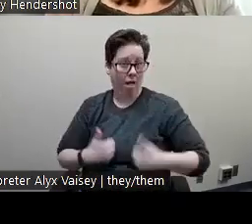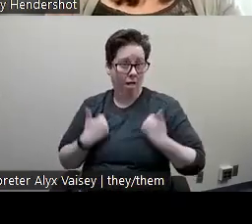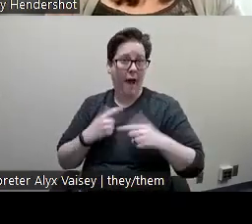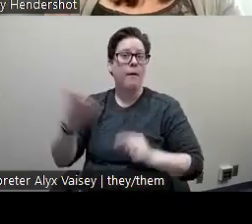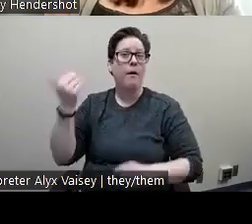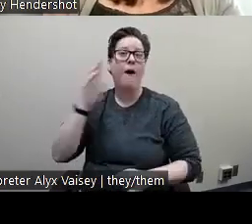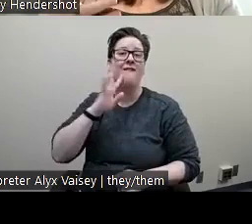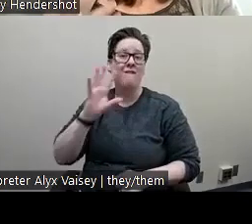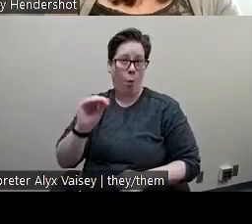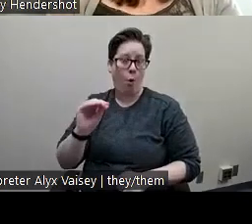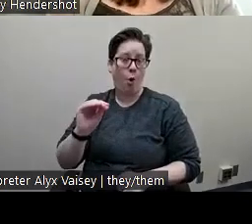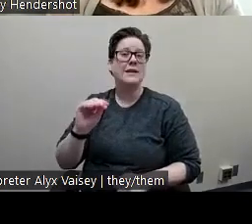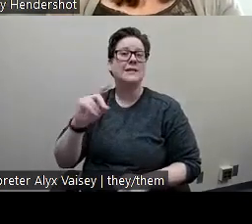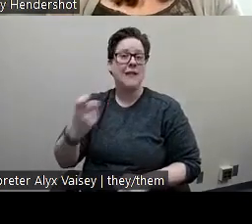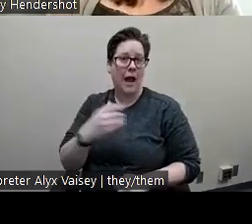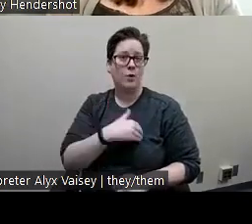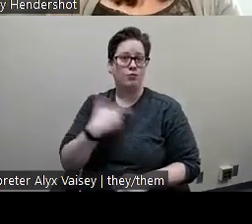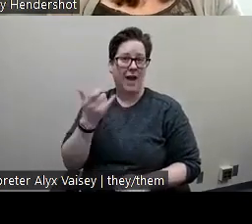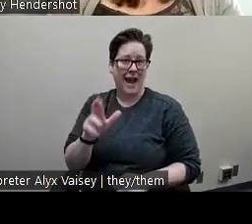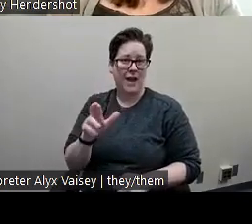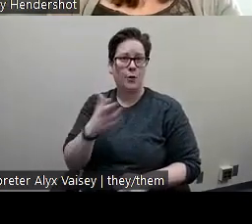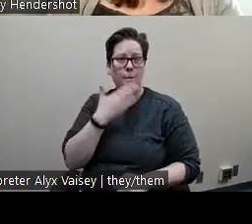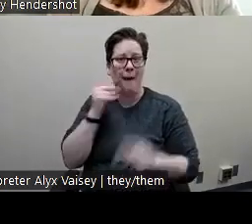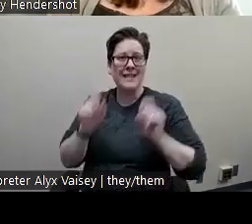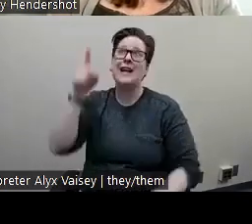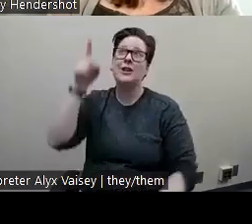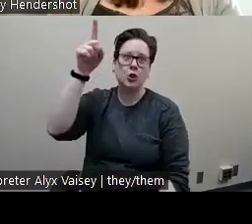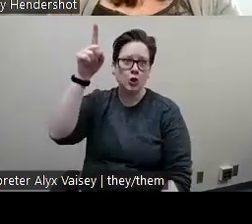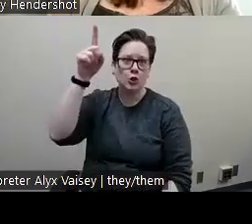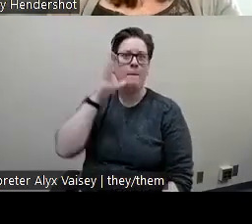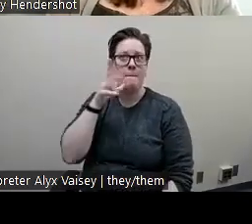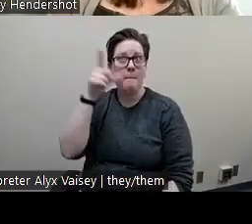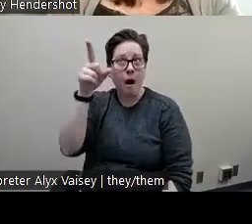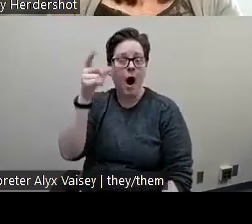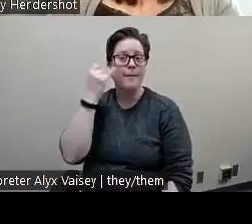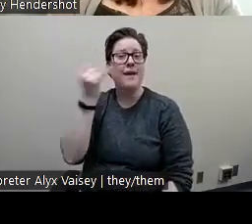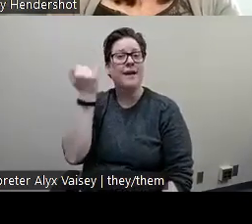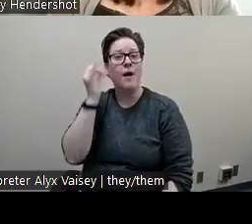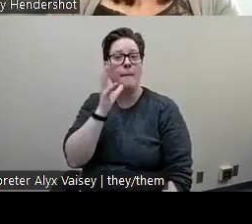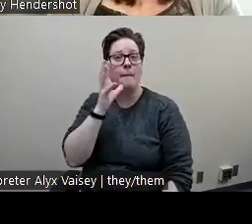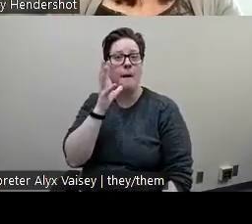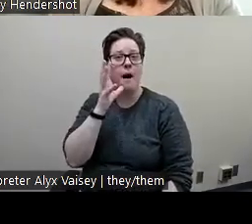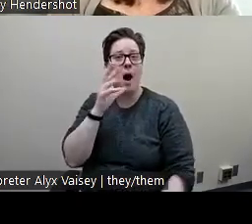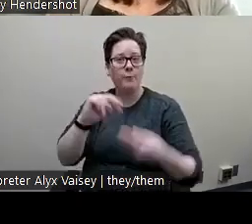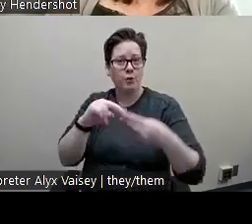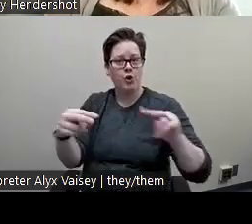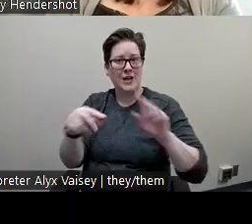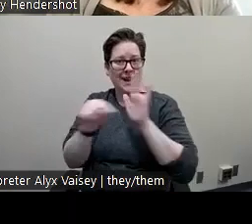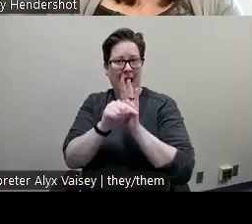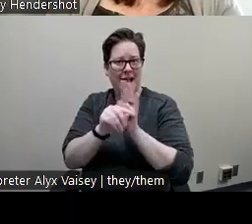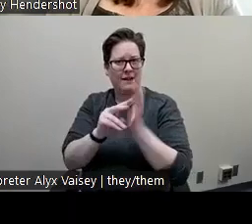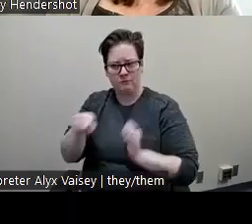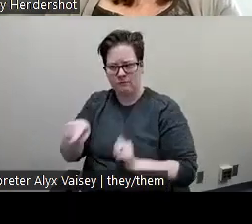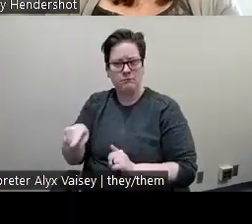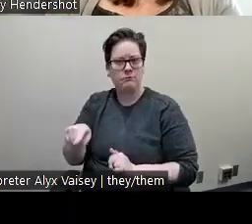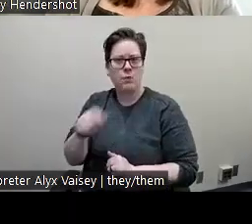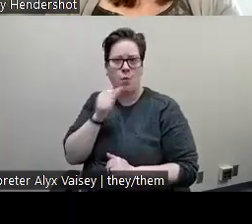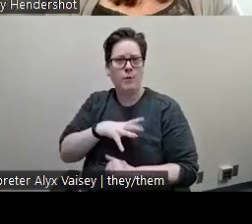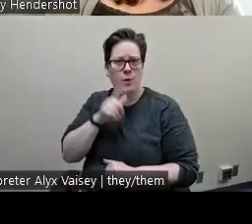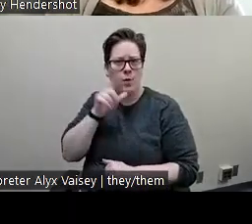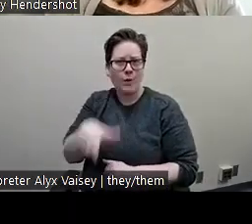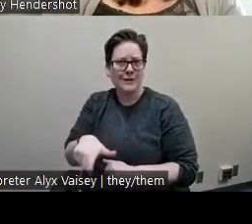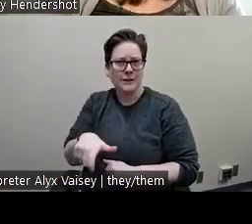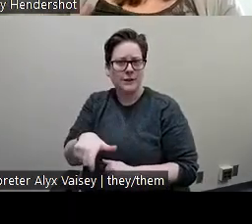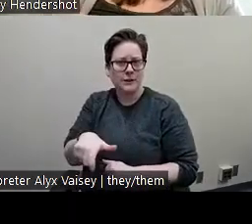It would be best to test her mother, because her mother, if she's negative, that patient would not need genetic testing if that's the only cancer in the